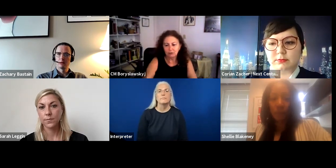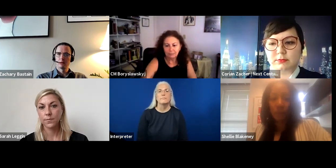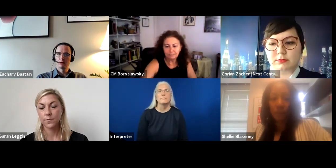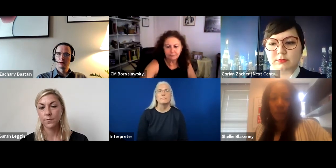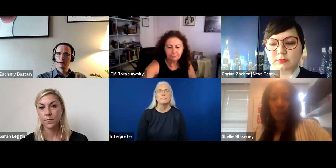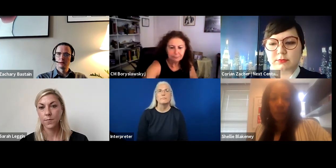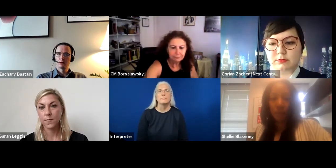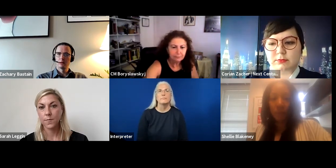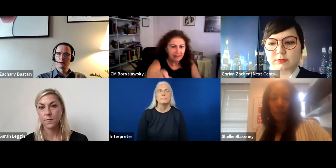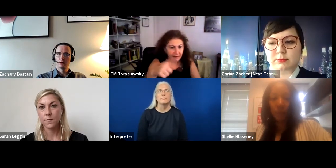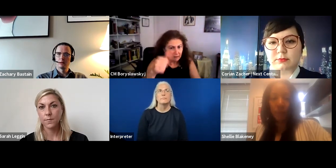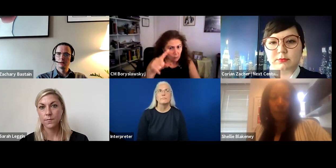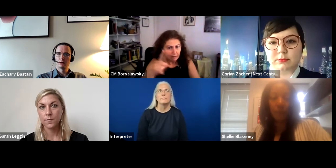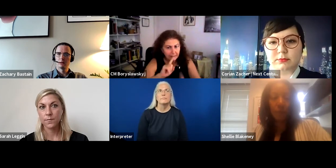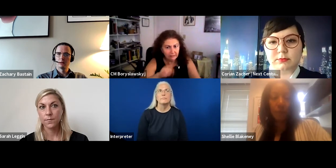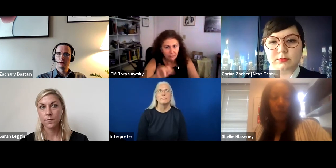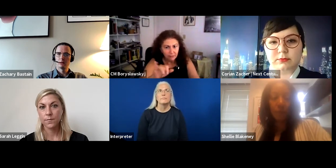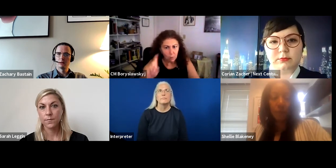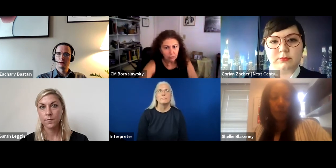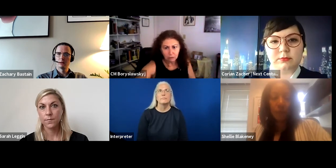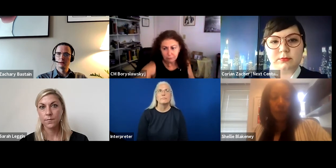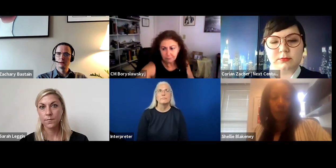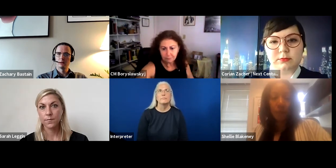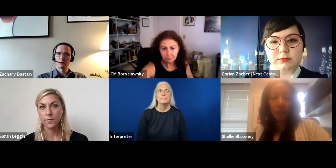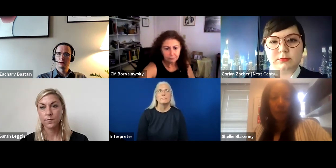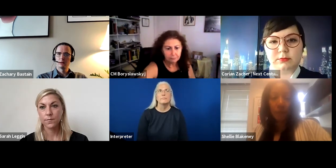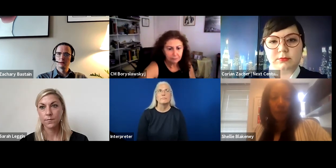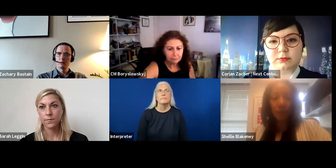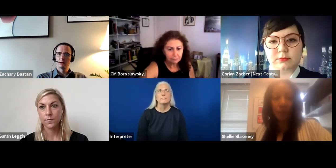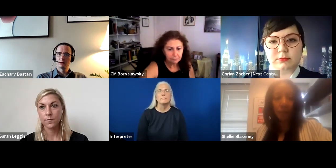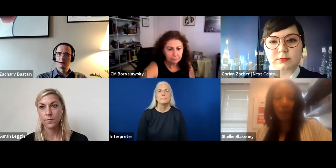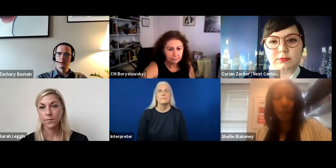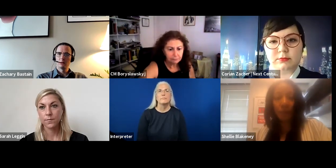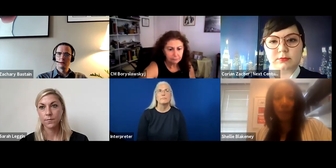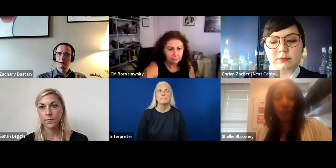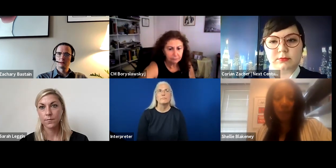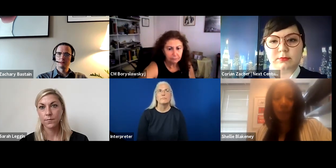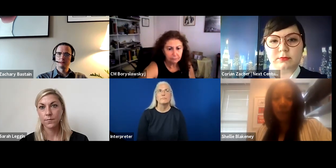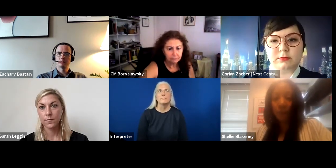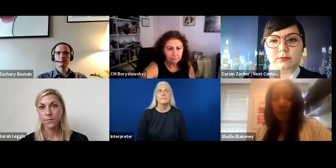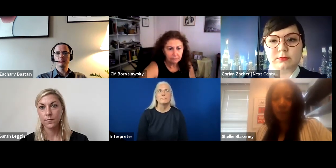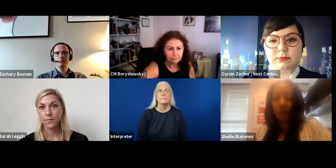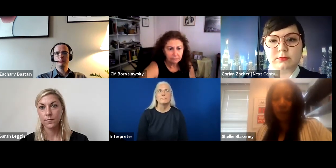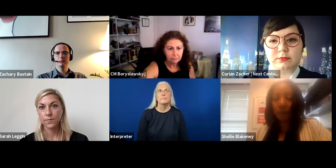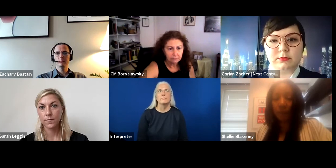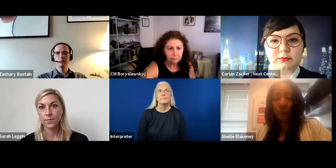that people are needing to connect to VRS. So I wanted to pose that question to everybody on the panel, if anyone's willing to answer.